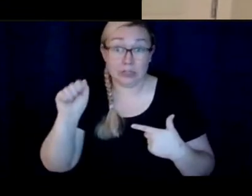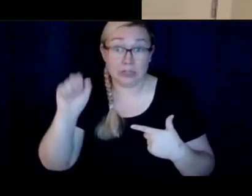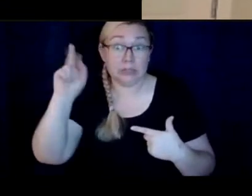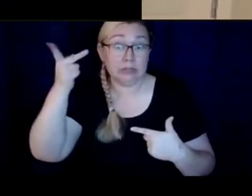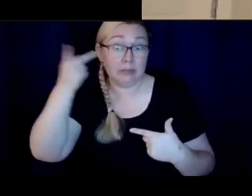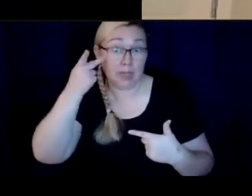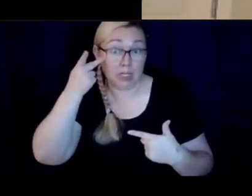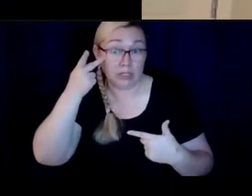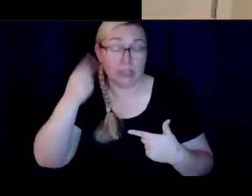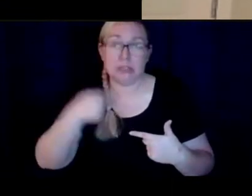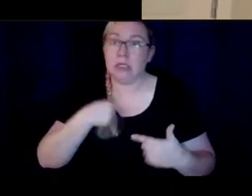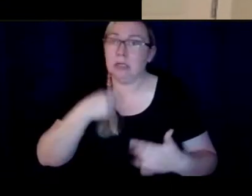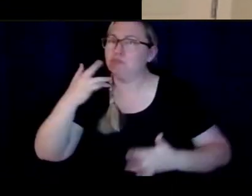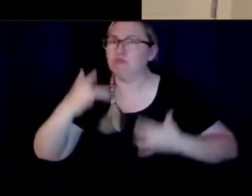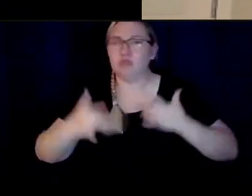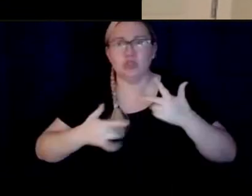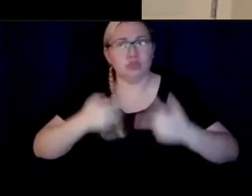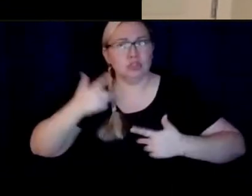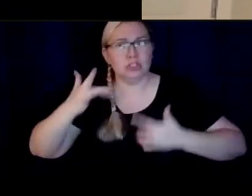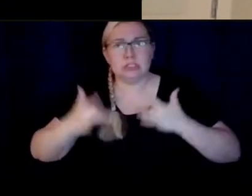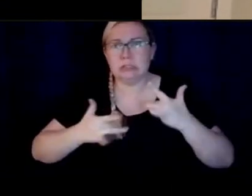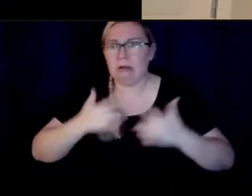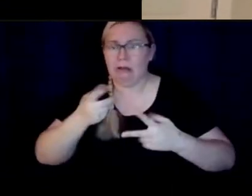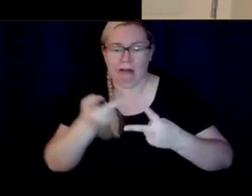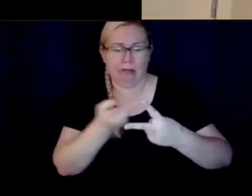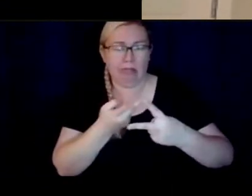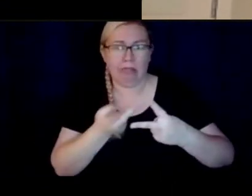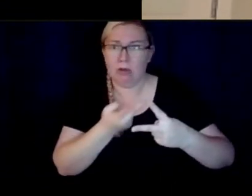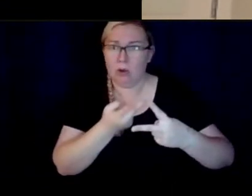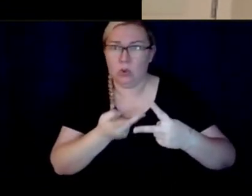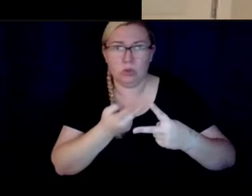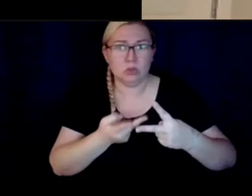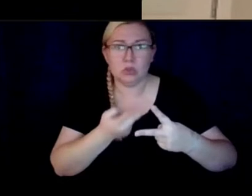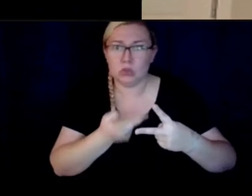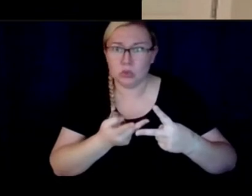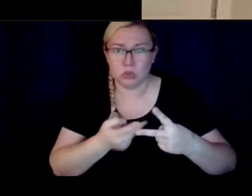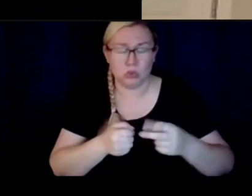so excited. This is the book that the world needs.